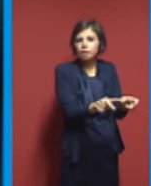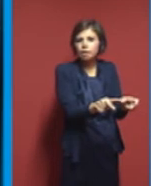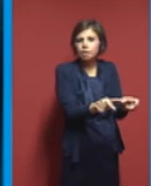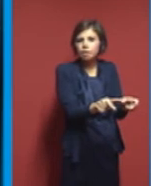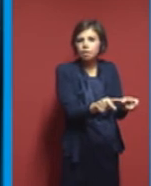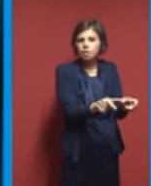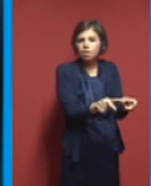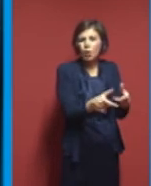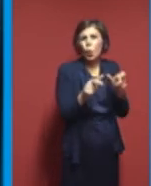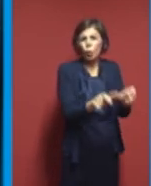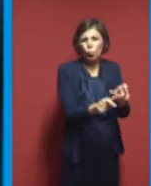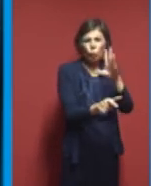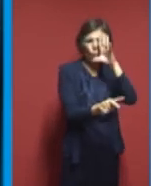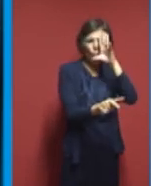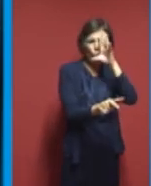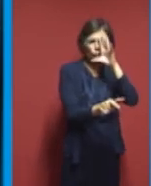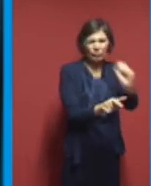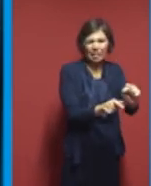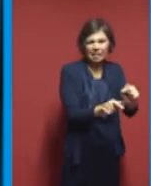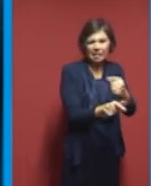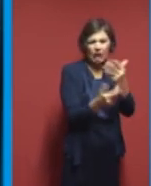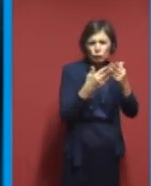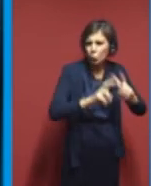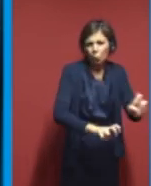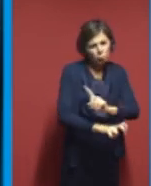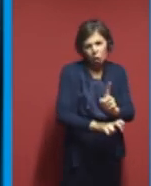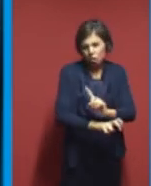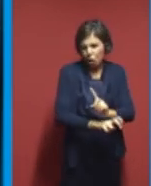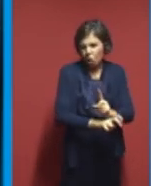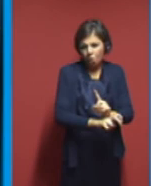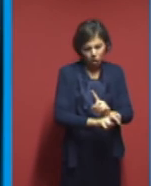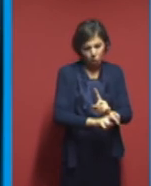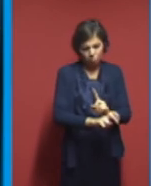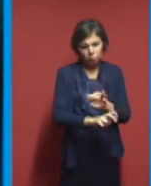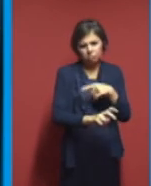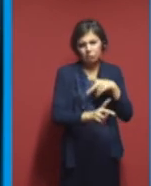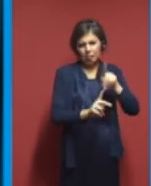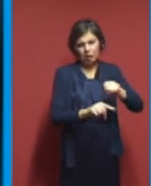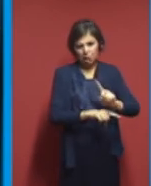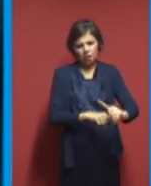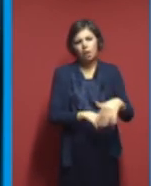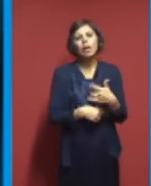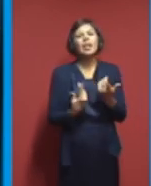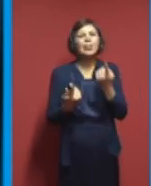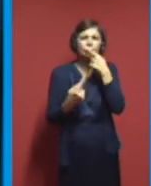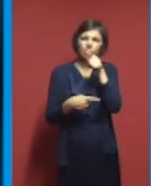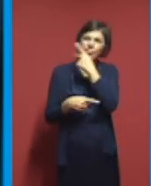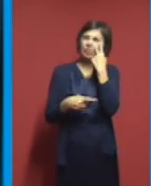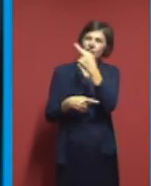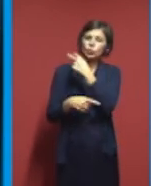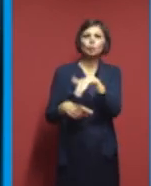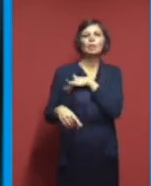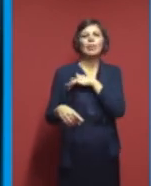exploring biology. And this is a picture of me with Aaron, Steve, and Eliza, who are architecture students interested in growing